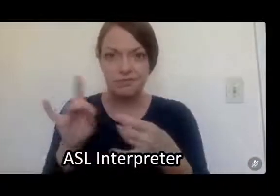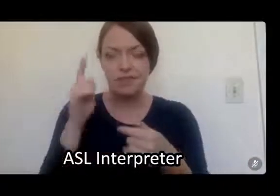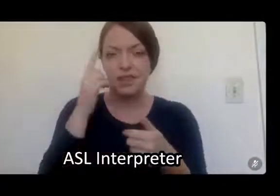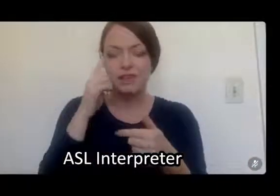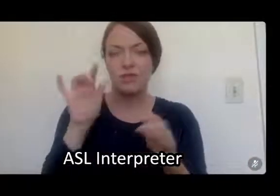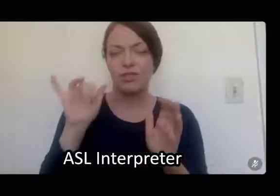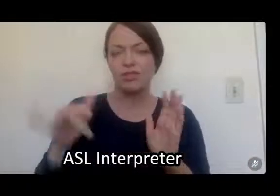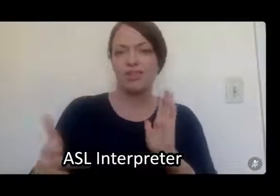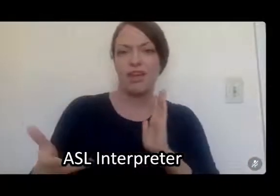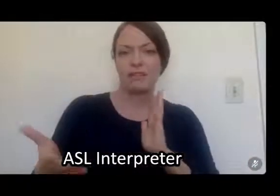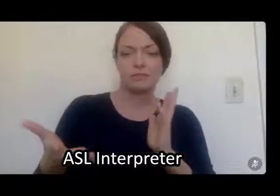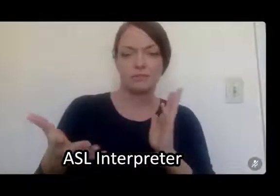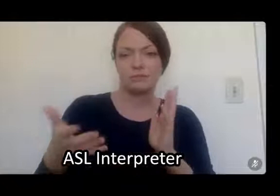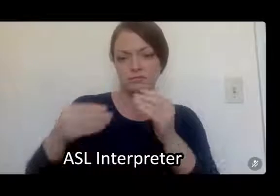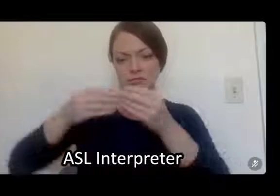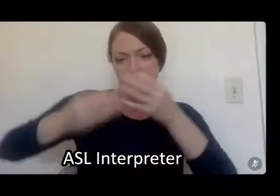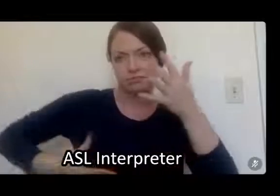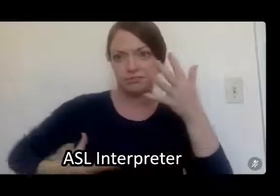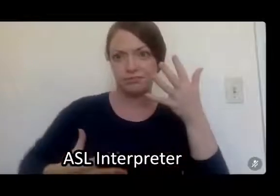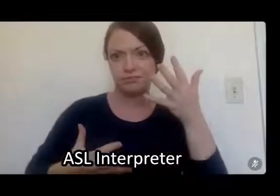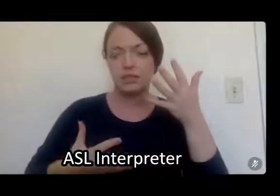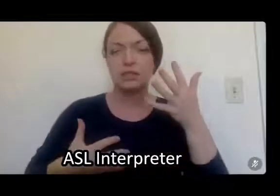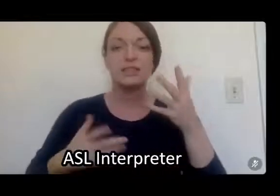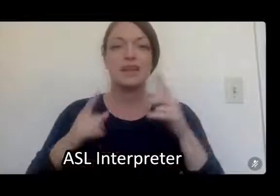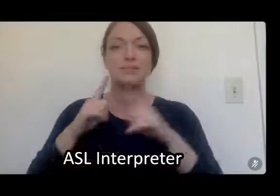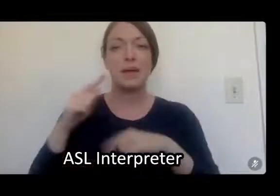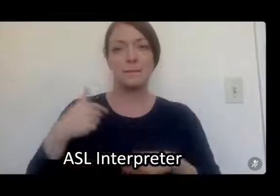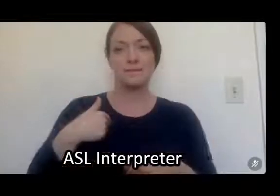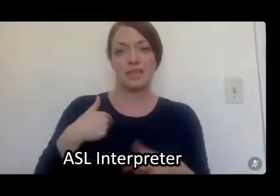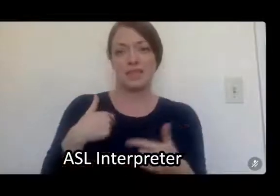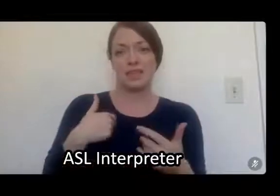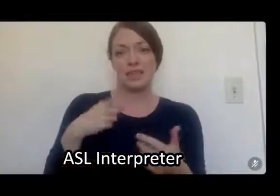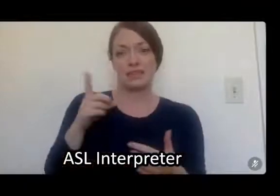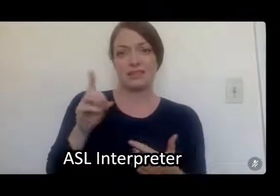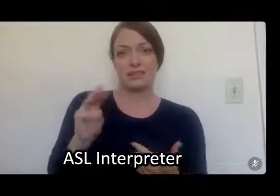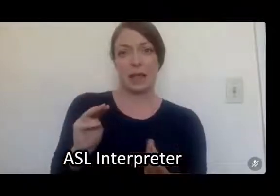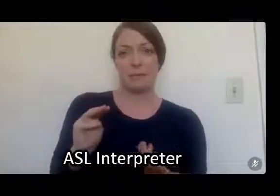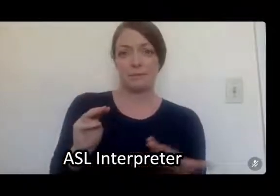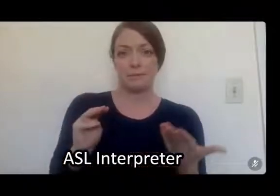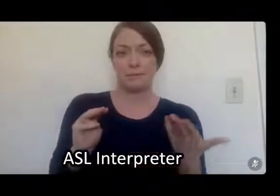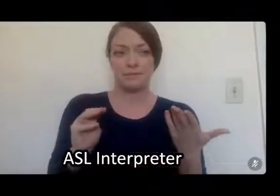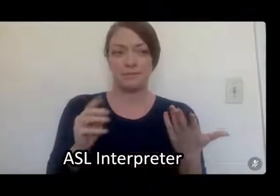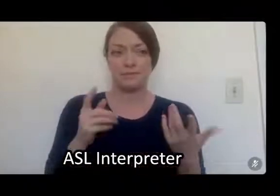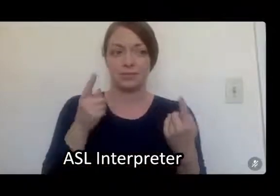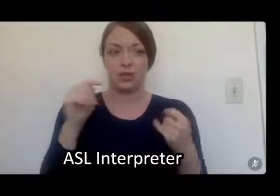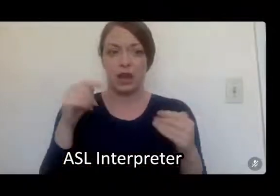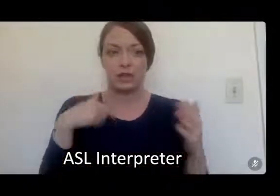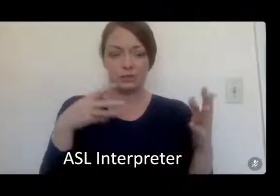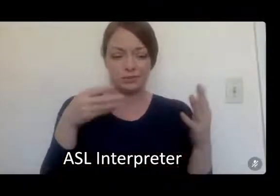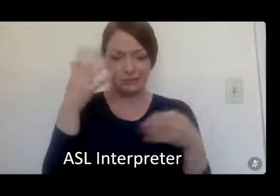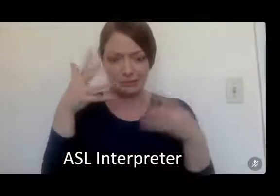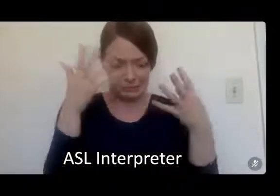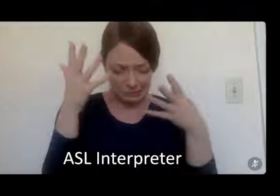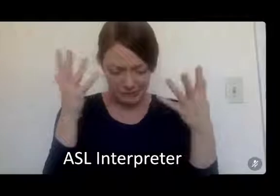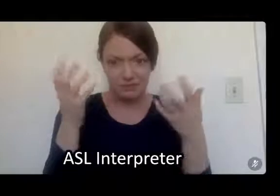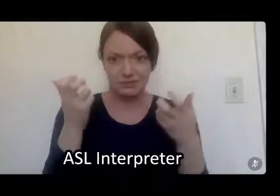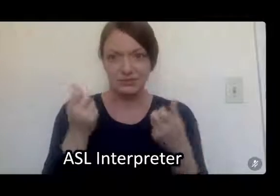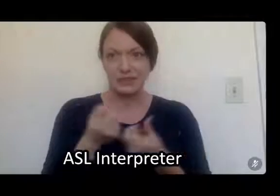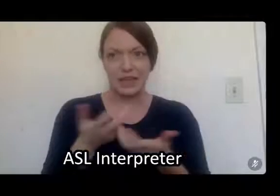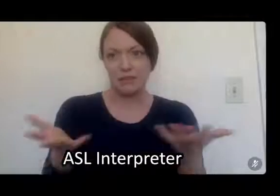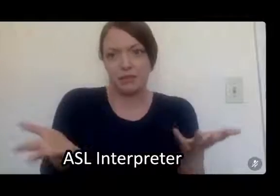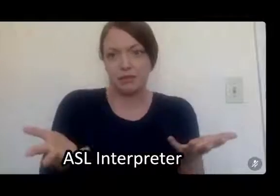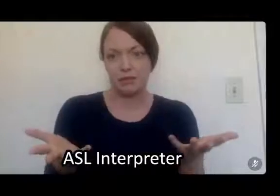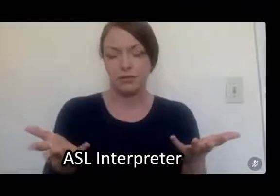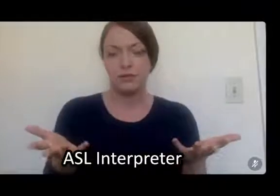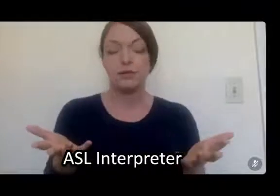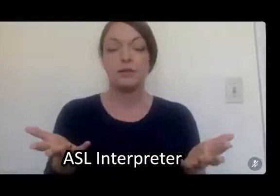text channel. But that's just like me being a DM and trying to go back through all of them. Yeah, and is that because it's